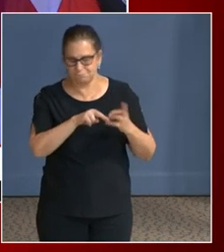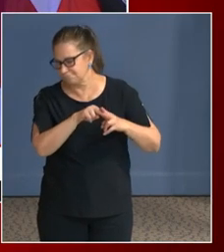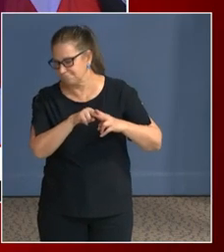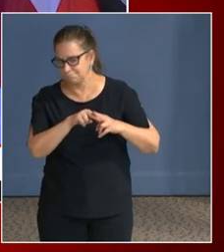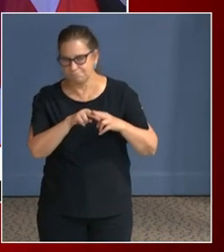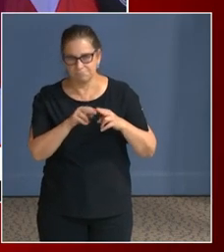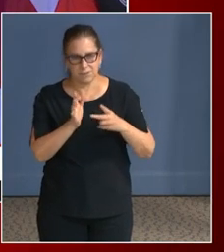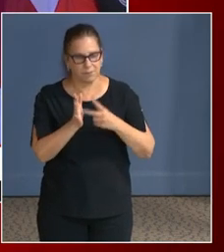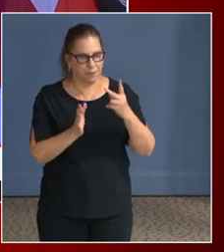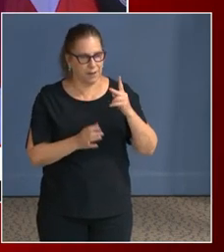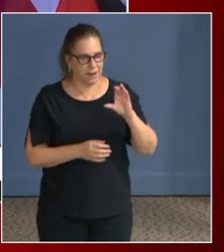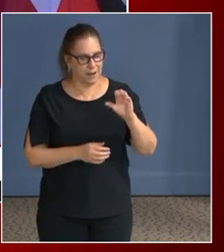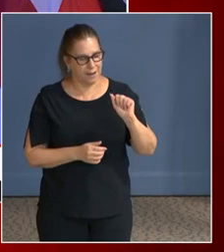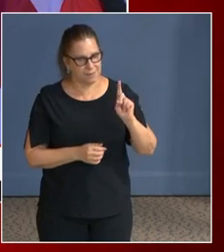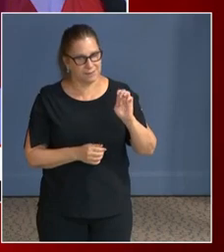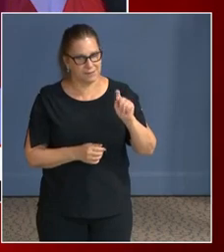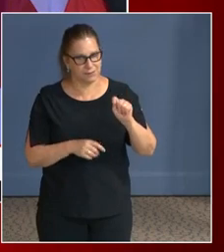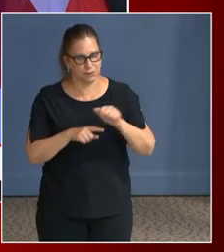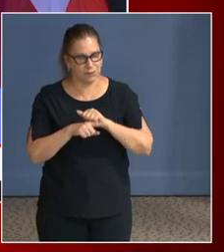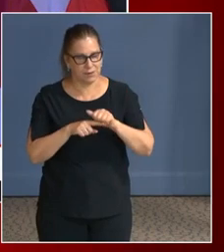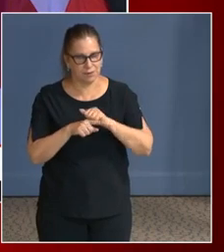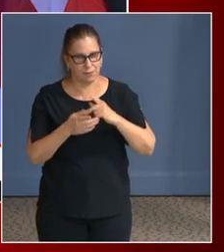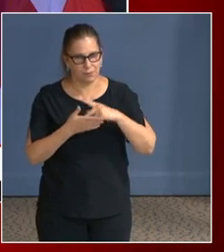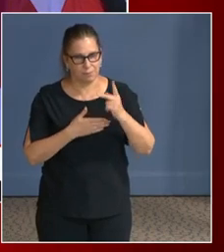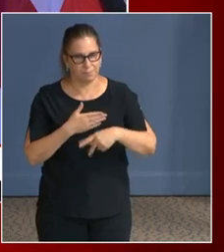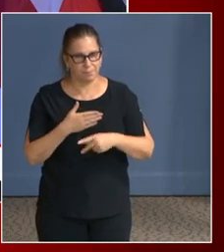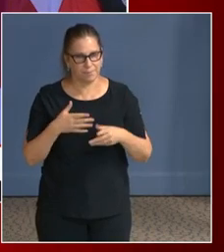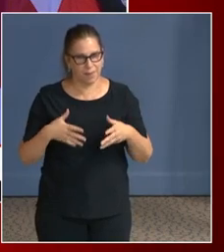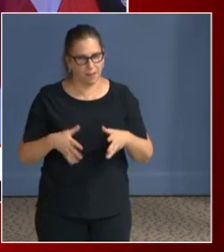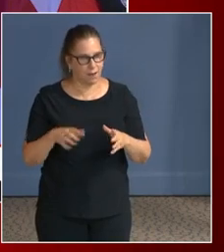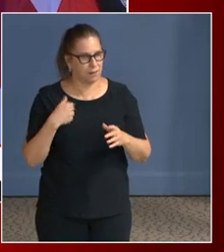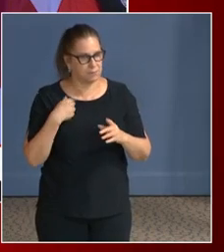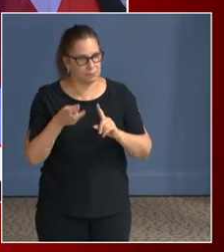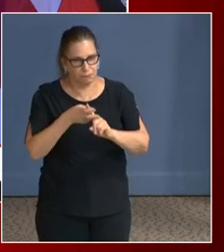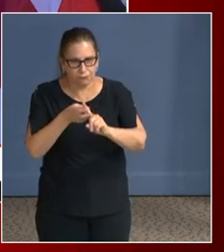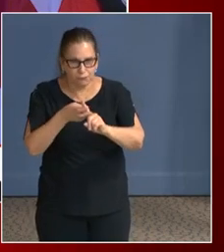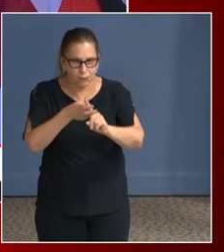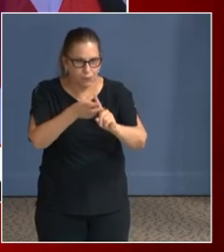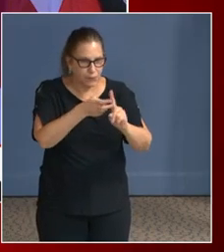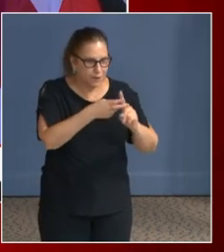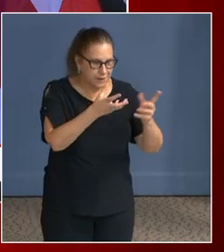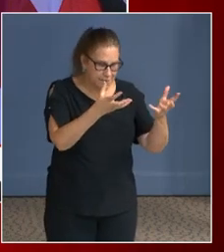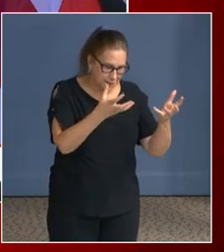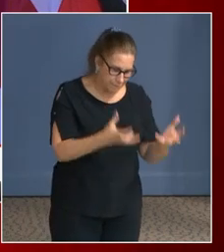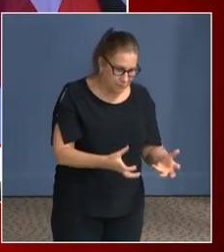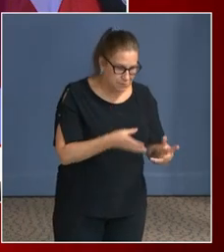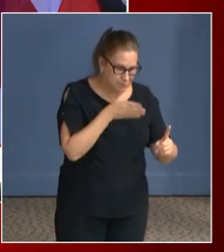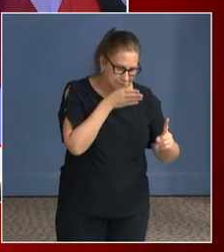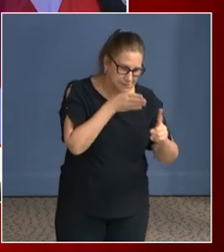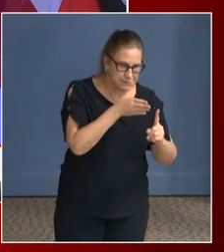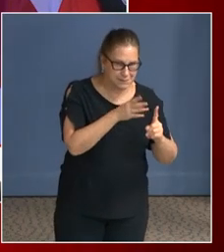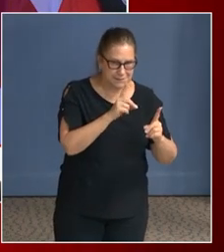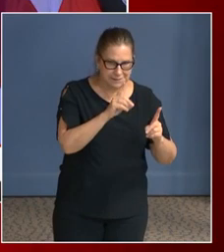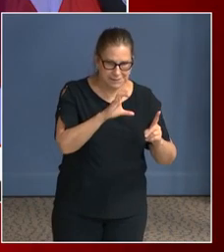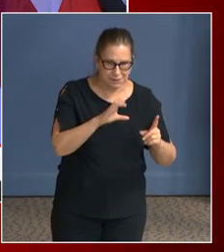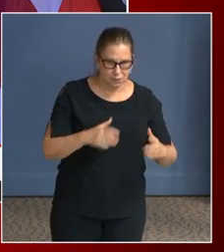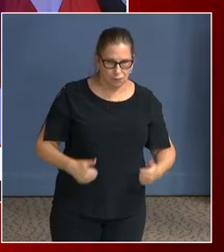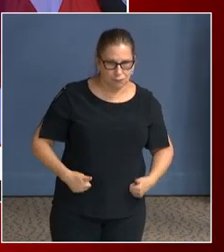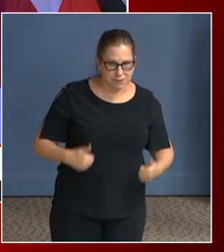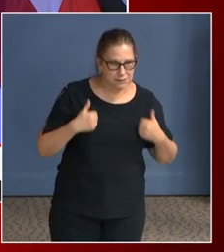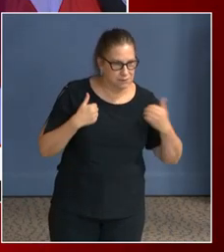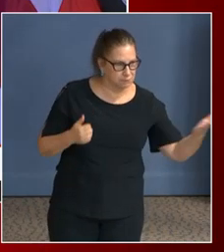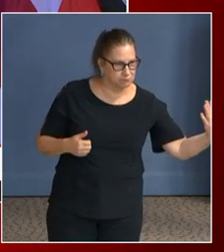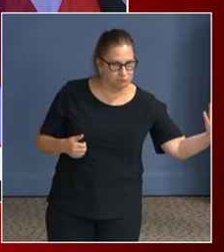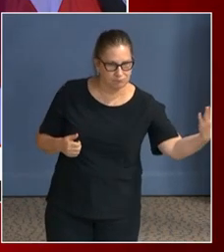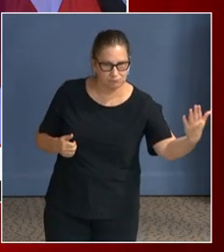us. It allows us to recruit heavily DC residents, graduates of our schools, to